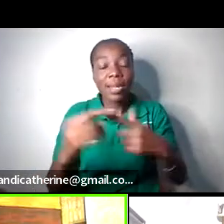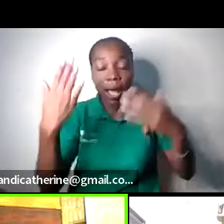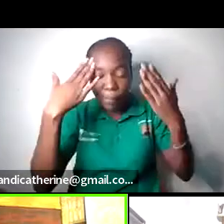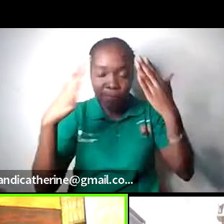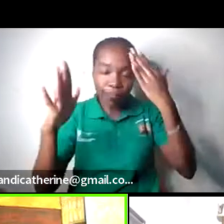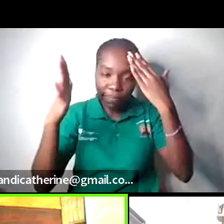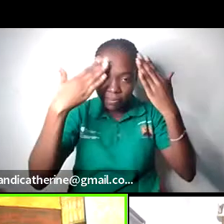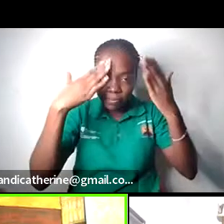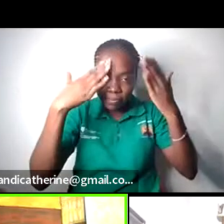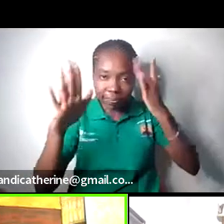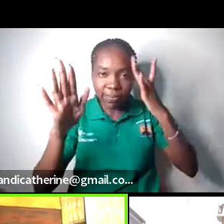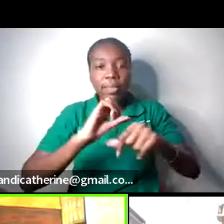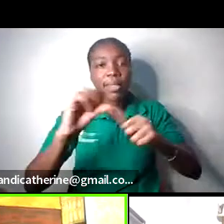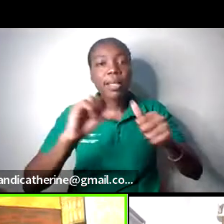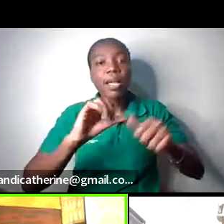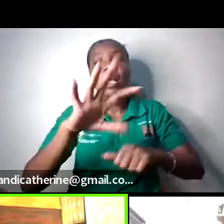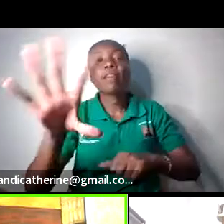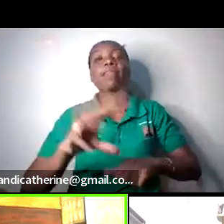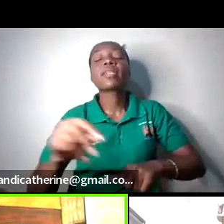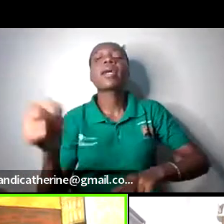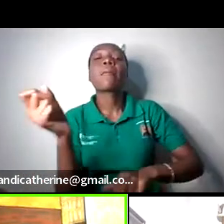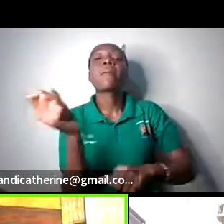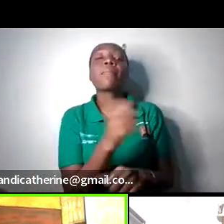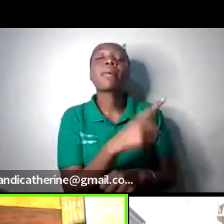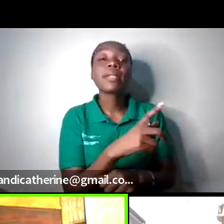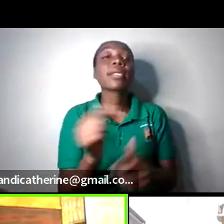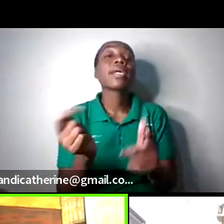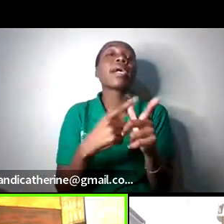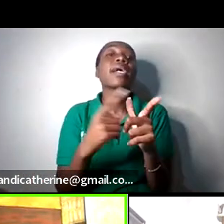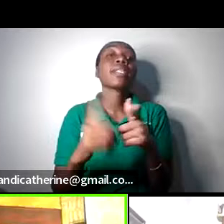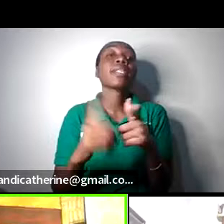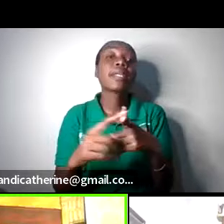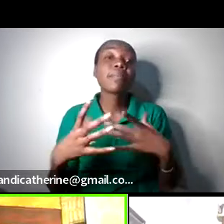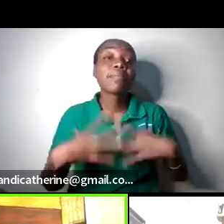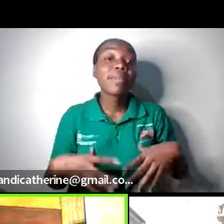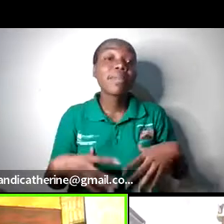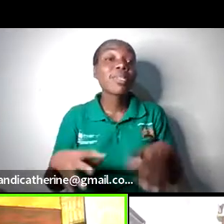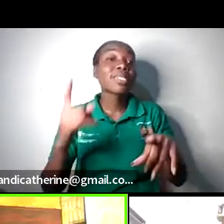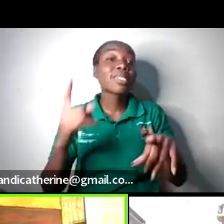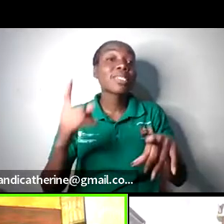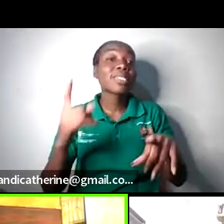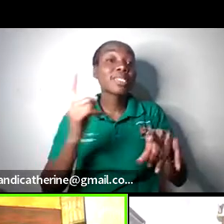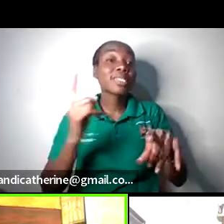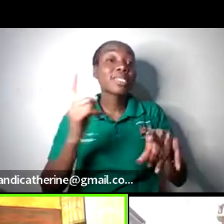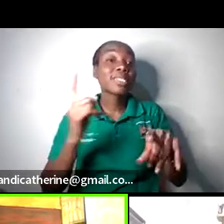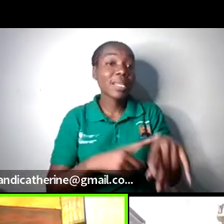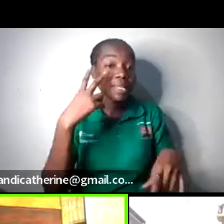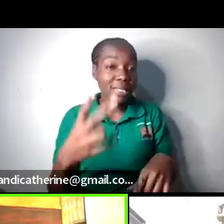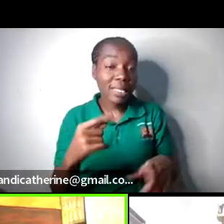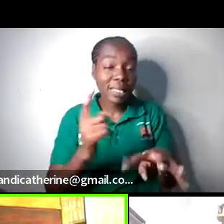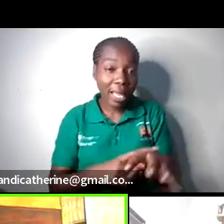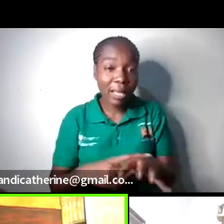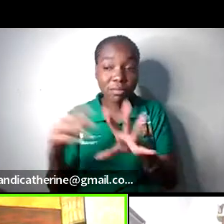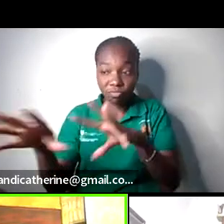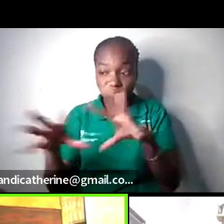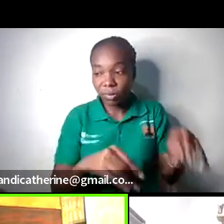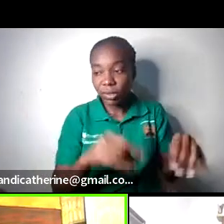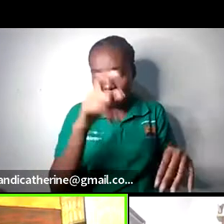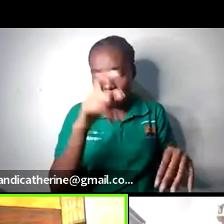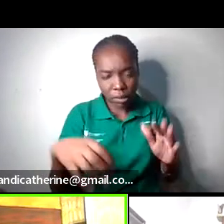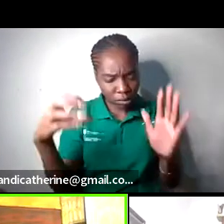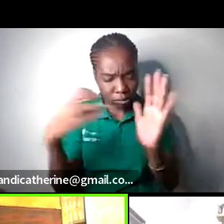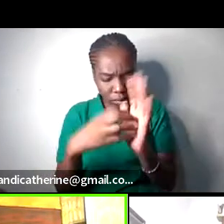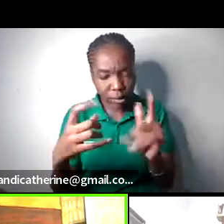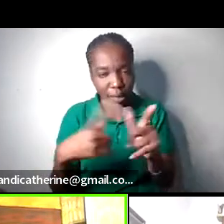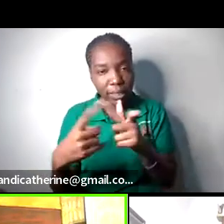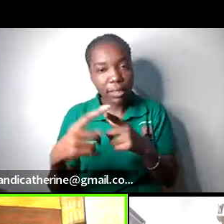And I'm hoping the people on this call, when they leave here, you will go and post something about Africa, say something in this month about Africa, and